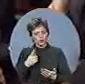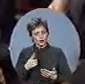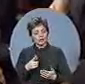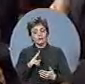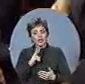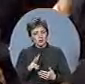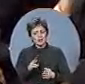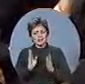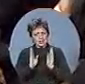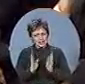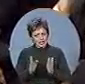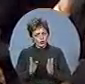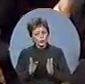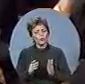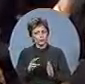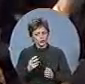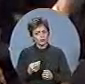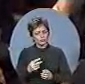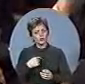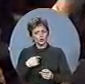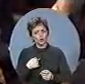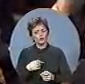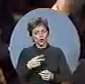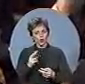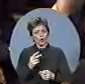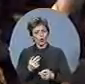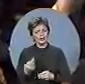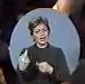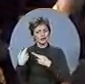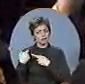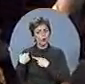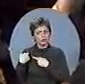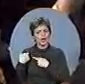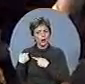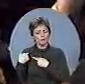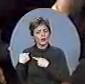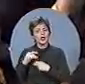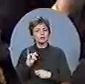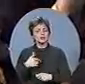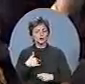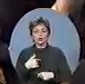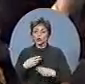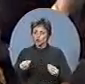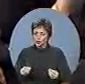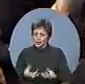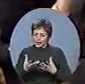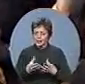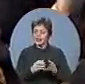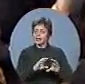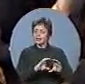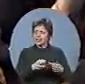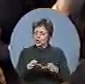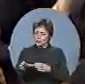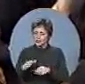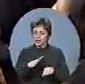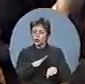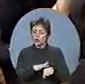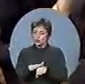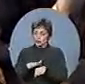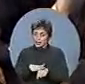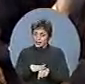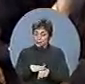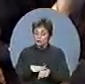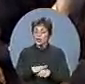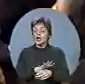system. We take that responsibility seriously. That's why we've created advisory